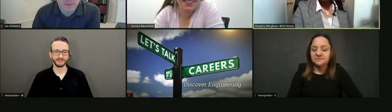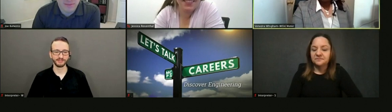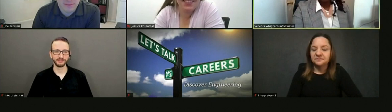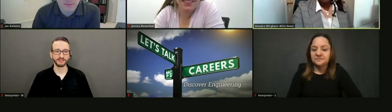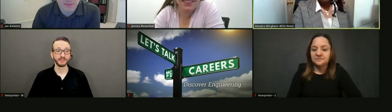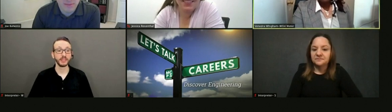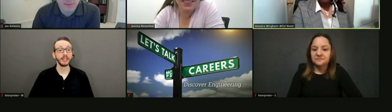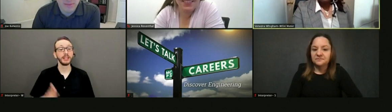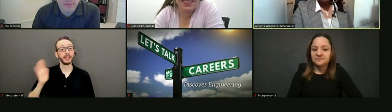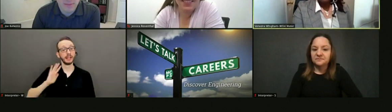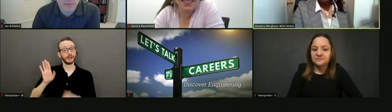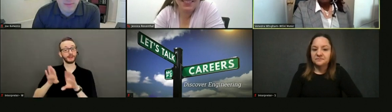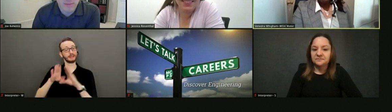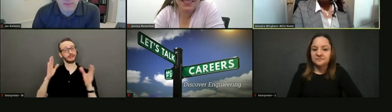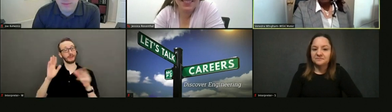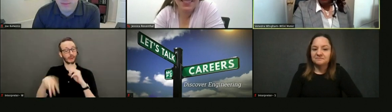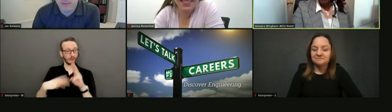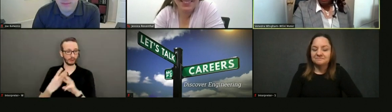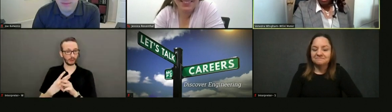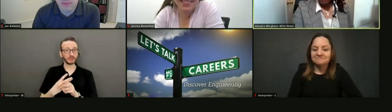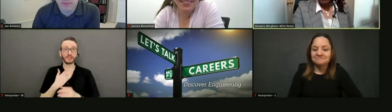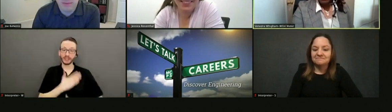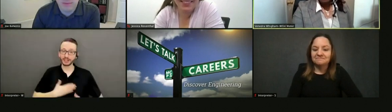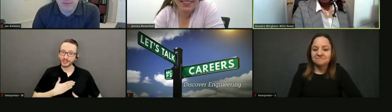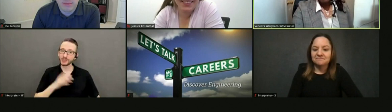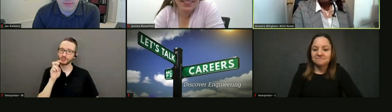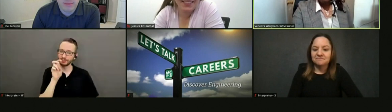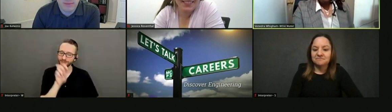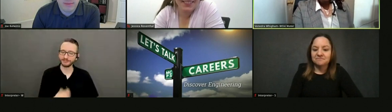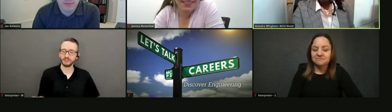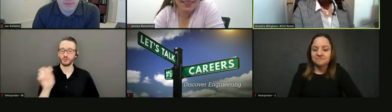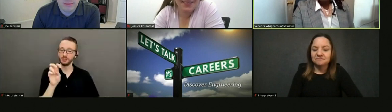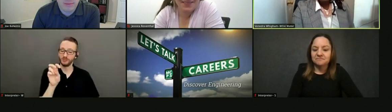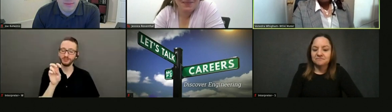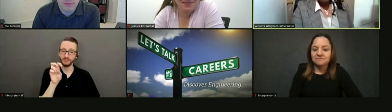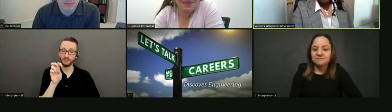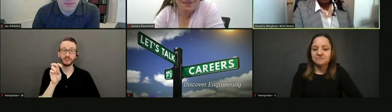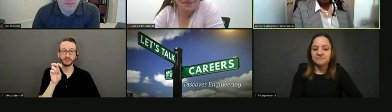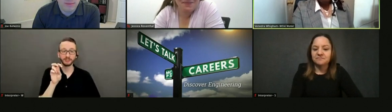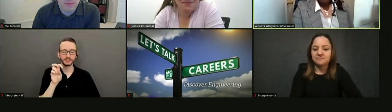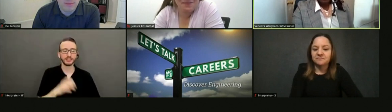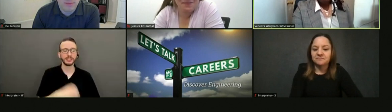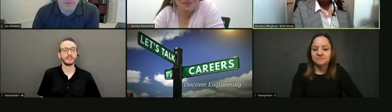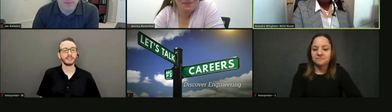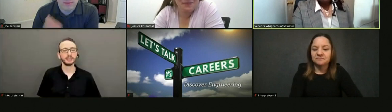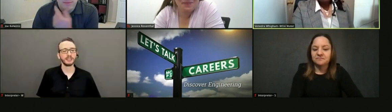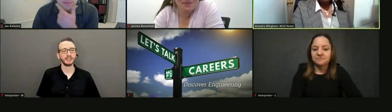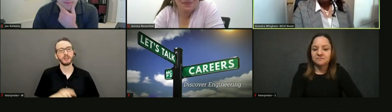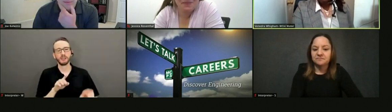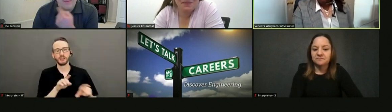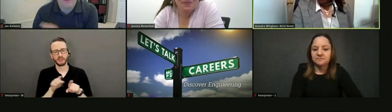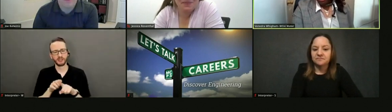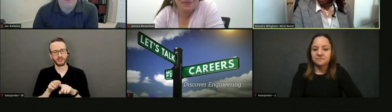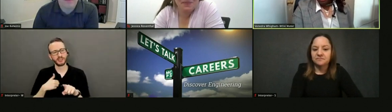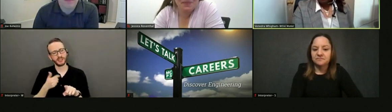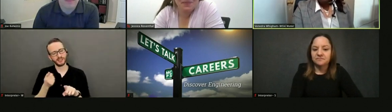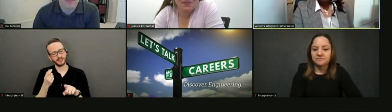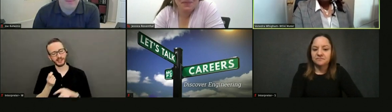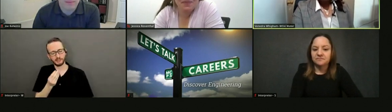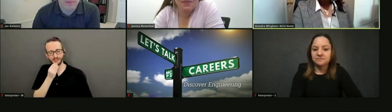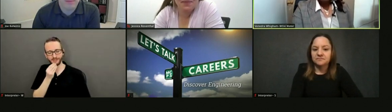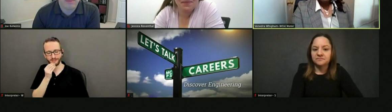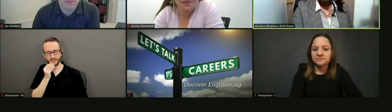When the world was open, I'd like to travel as well, just like Melissa mentioned. And I'm also a little bit of a foodie,